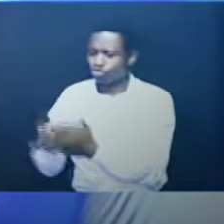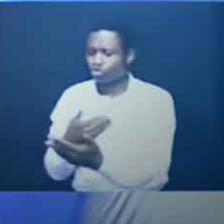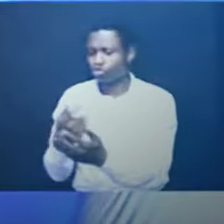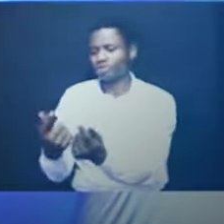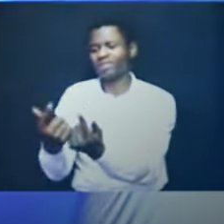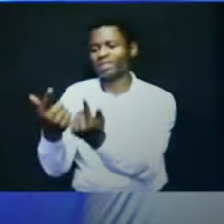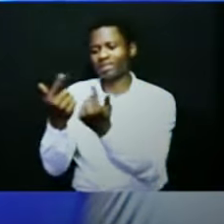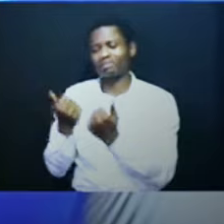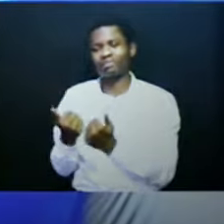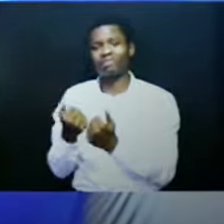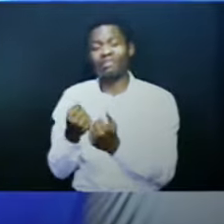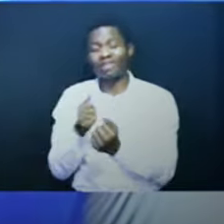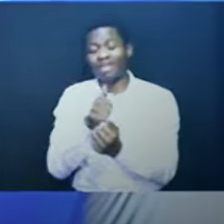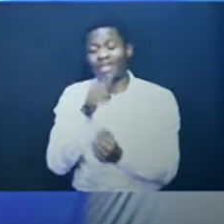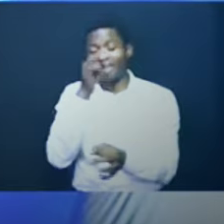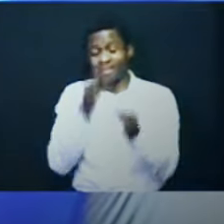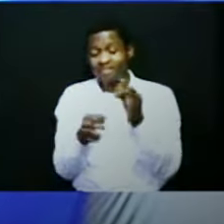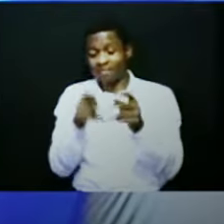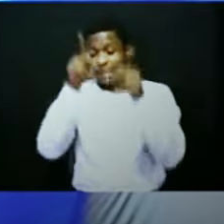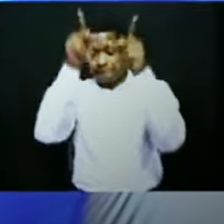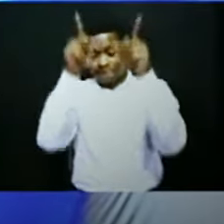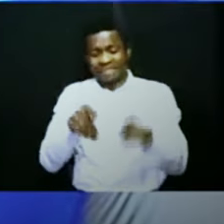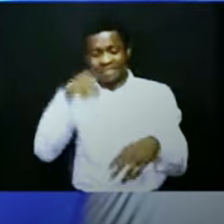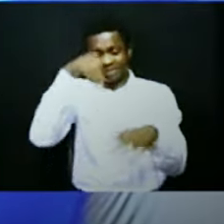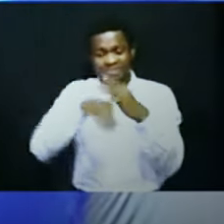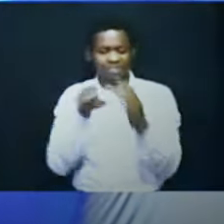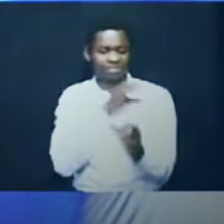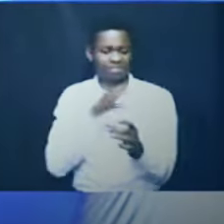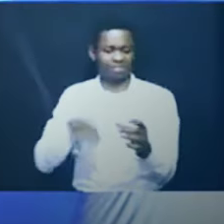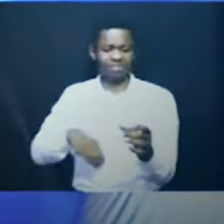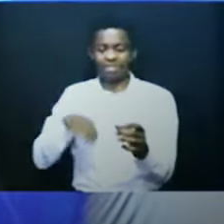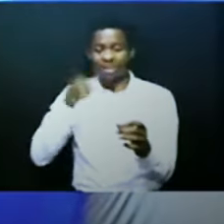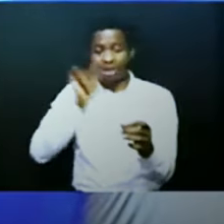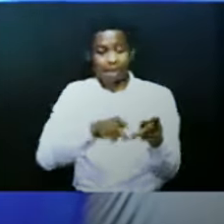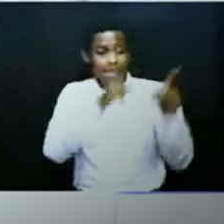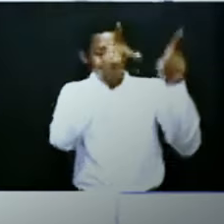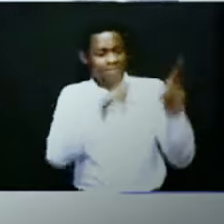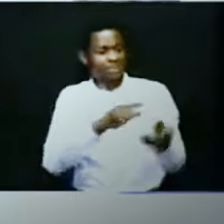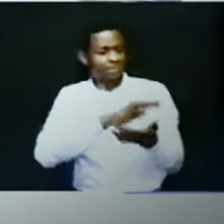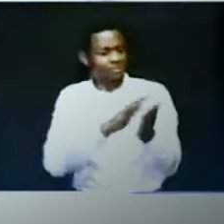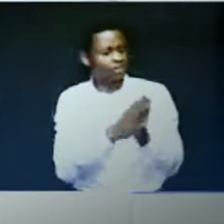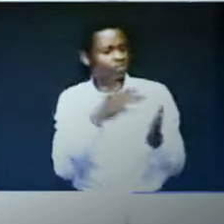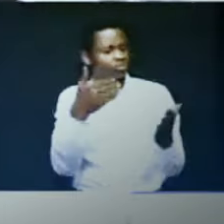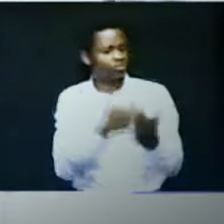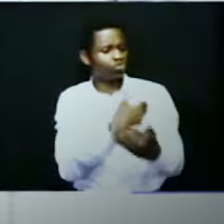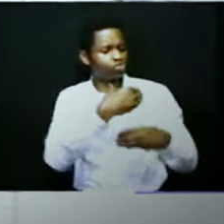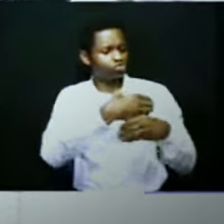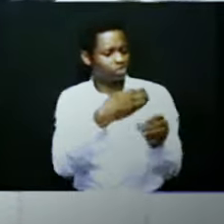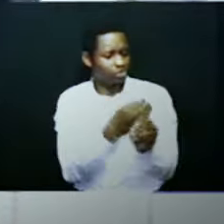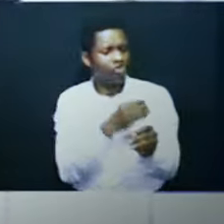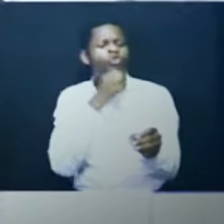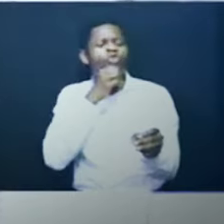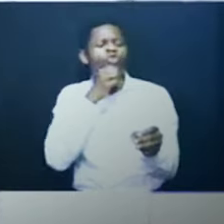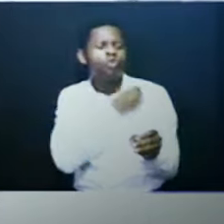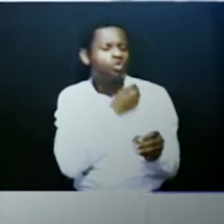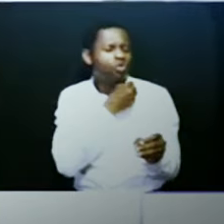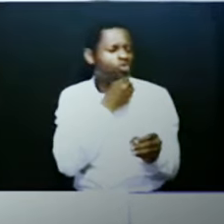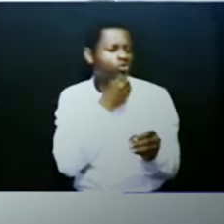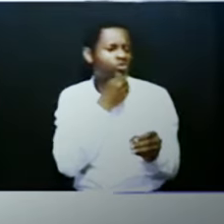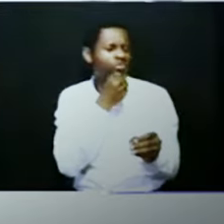come. If anyone is in Christ, that fellow is a new creation. The old is